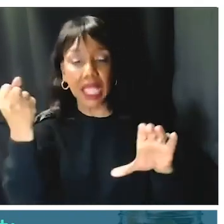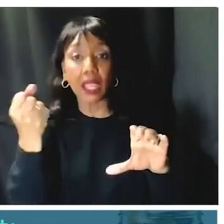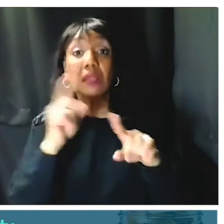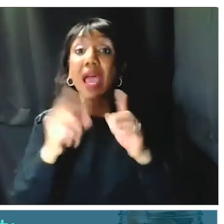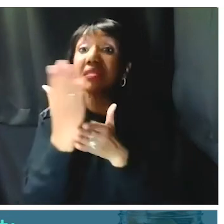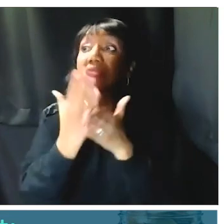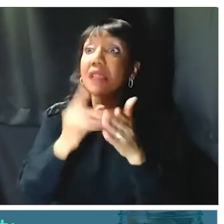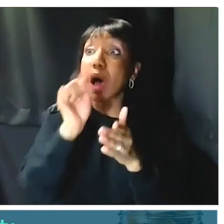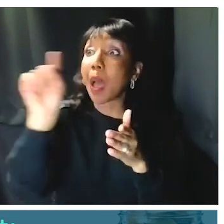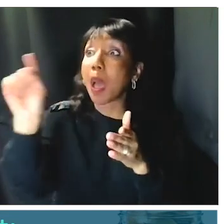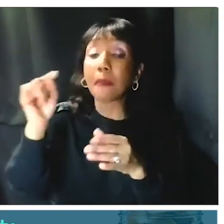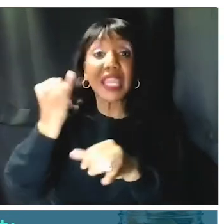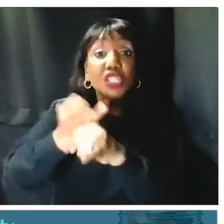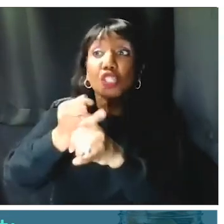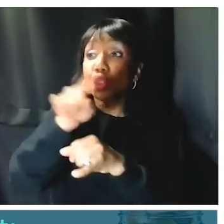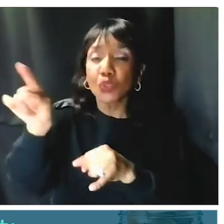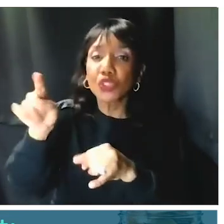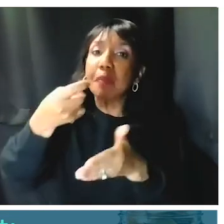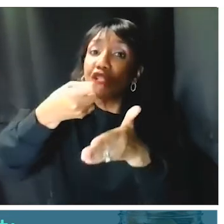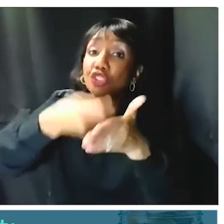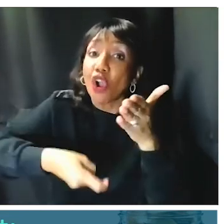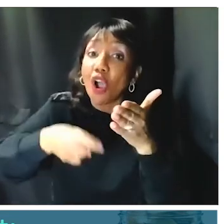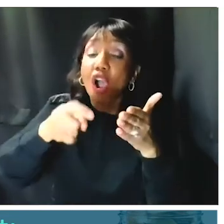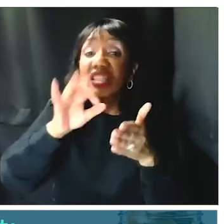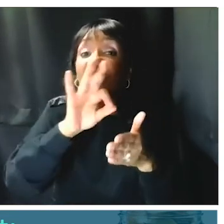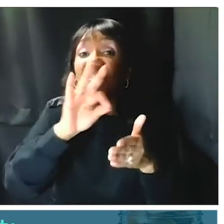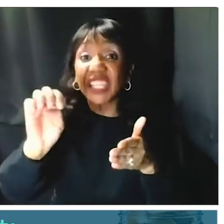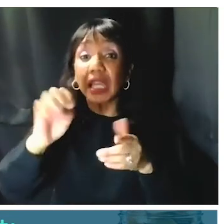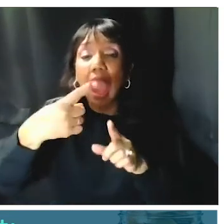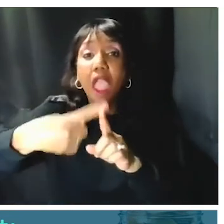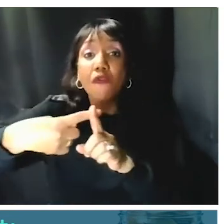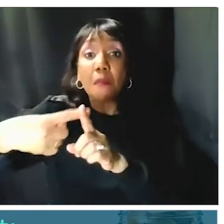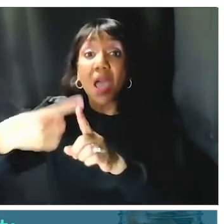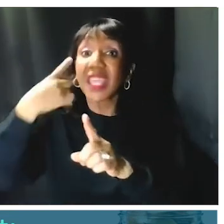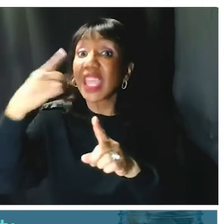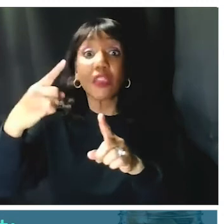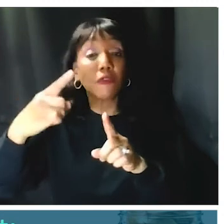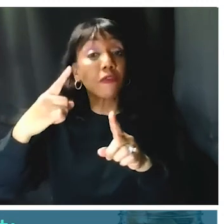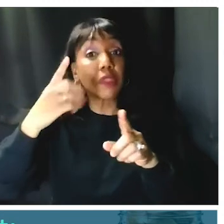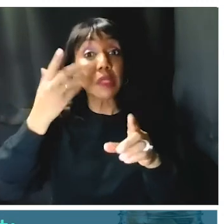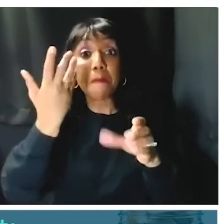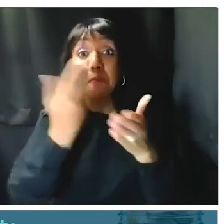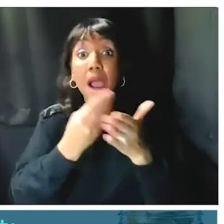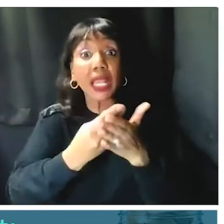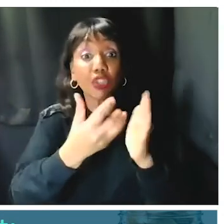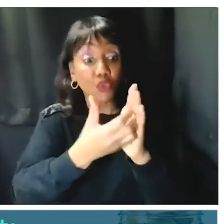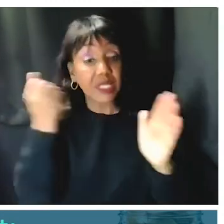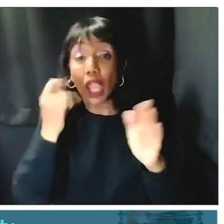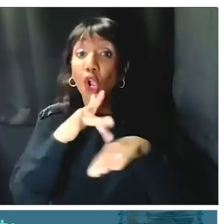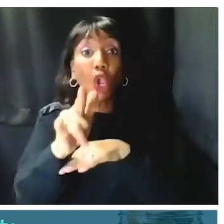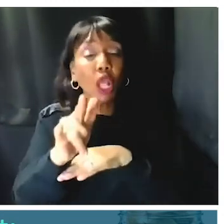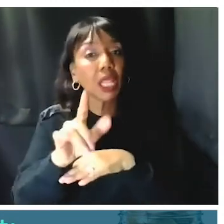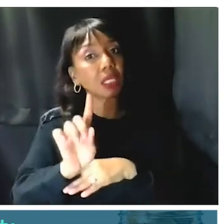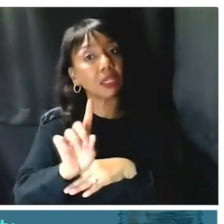to know that some institutions may charge a small service fee monthly if you do not meet certain requirements for that